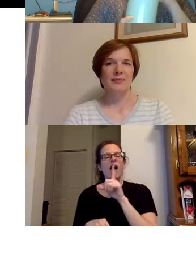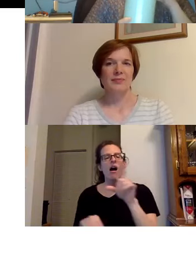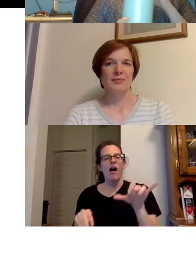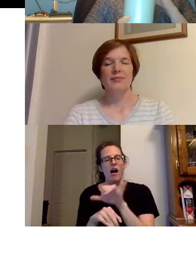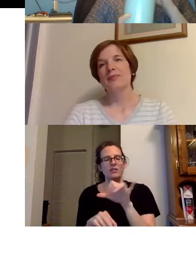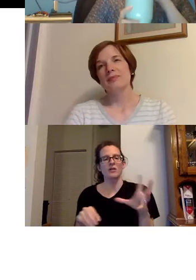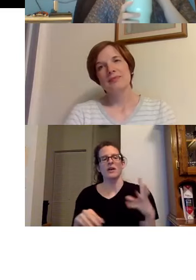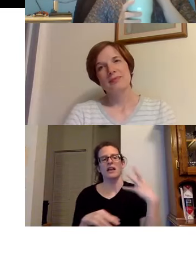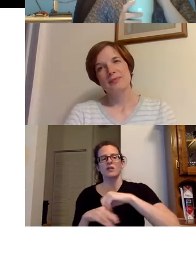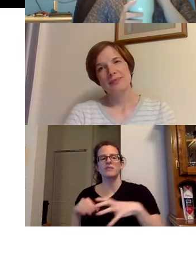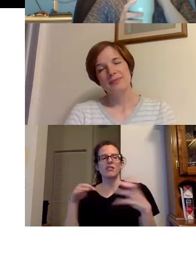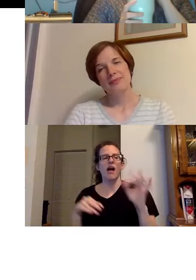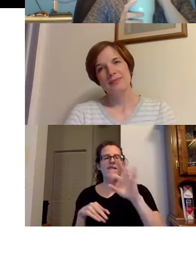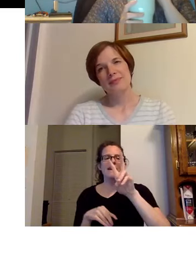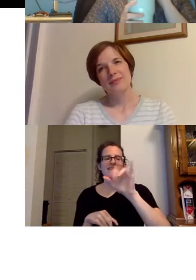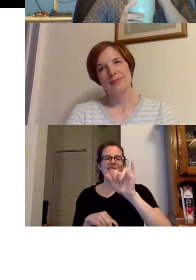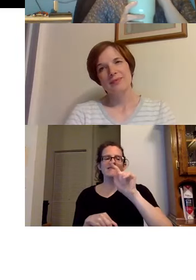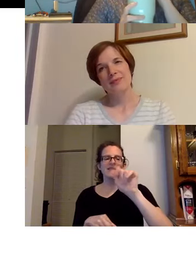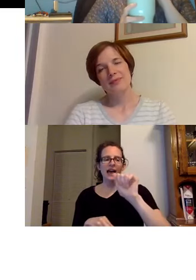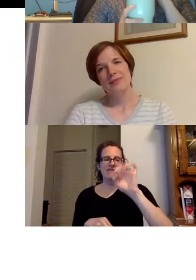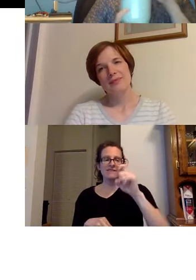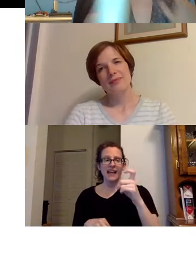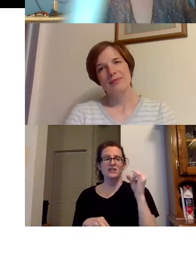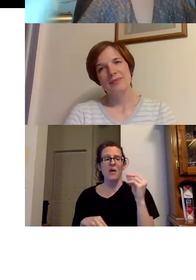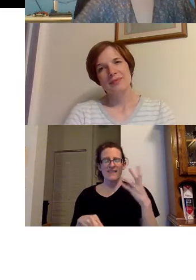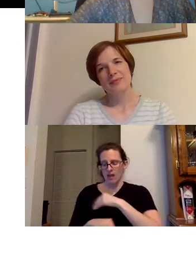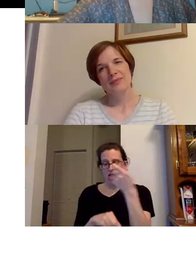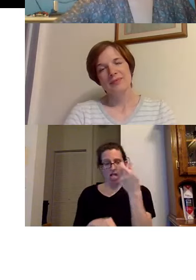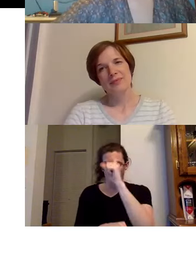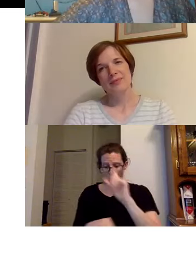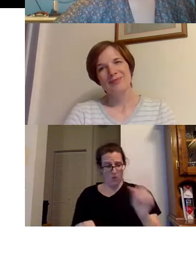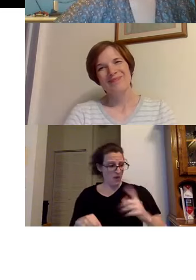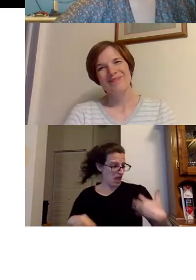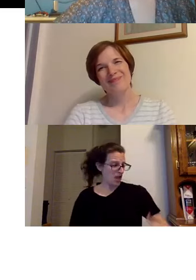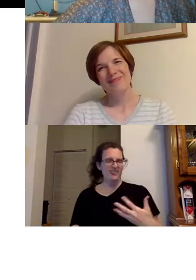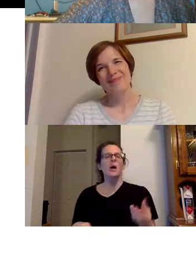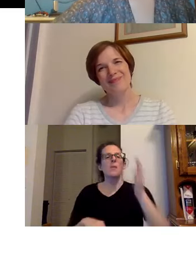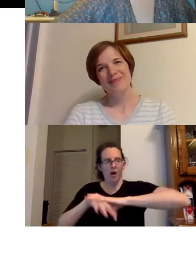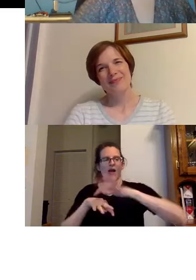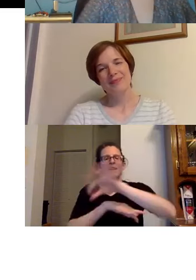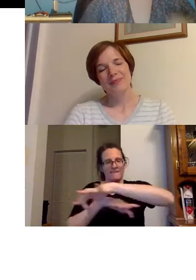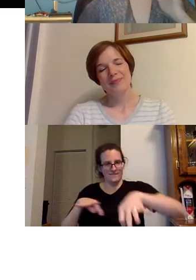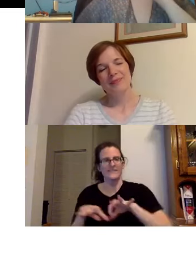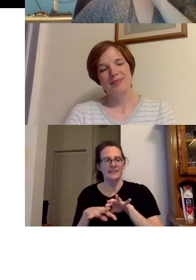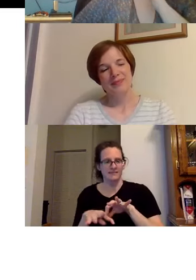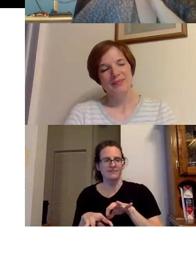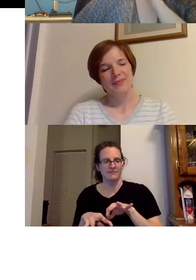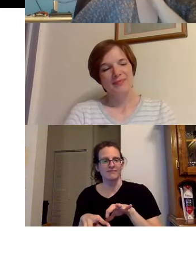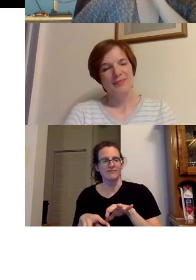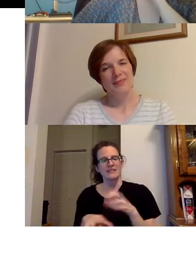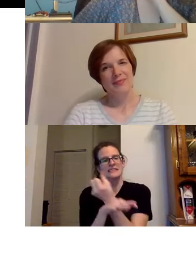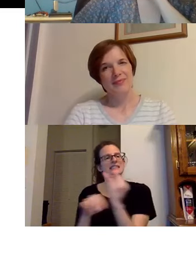just mentioned. So when in doubt, apply to the bottom of your feet. If you're not sure where to put them, you should put them on your